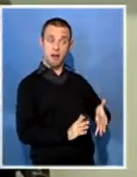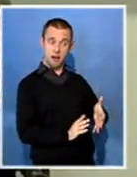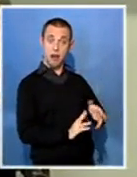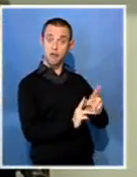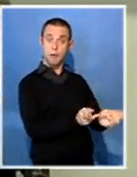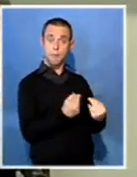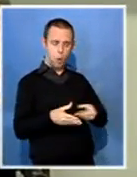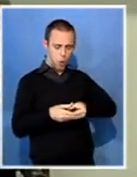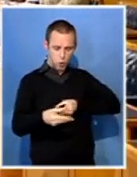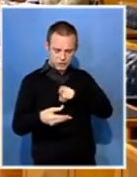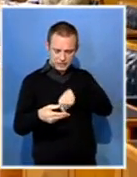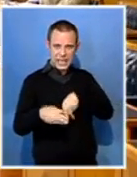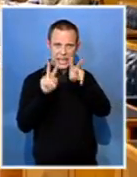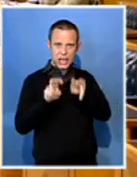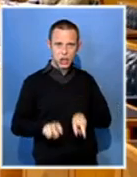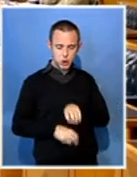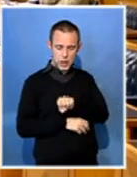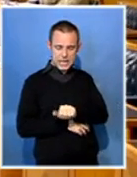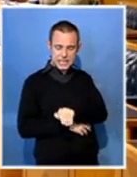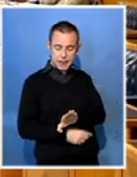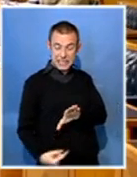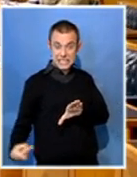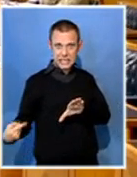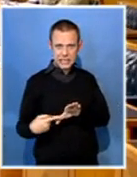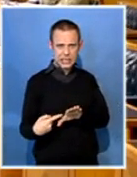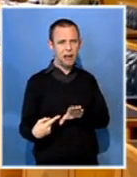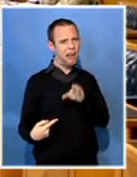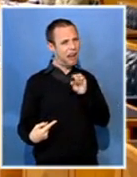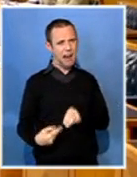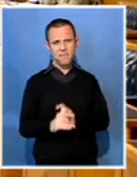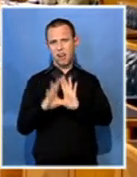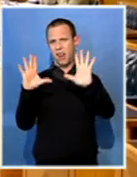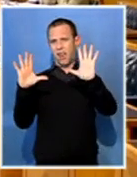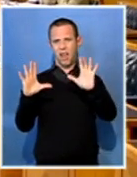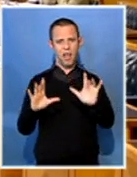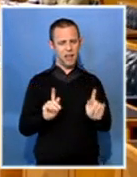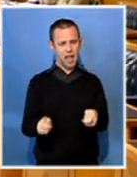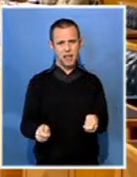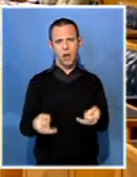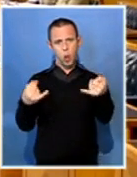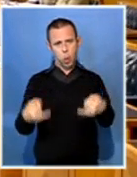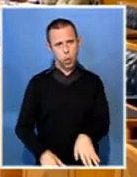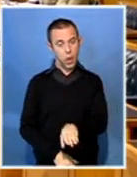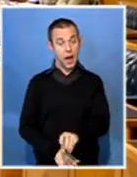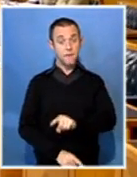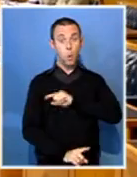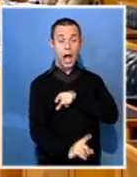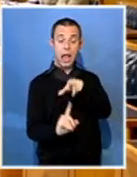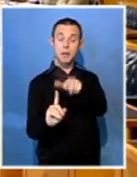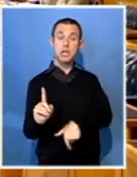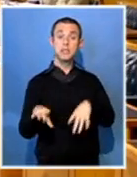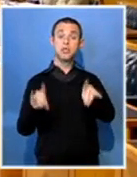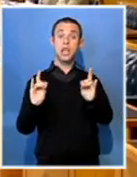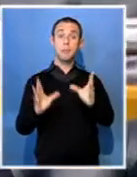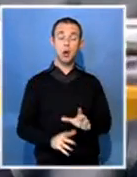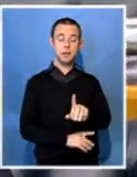with in a questionable manner. Naidu says the then chairperson Ellen Tshabalala failed to disclose the interim